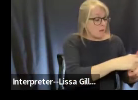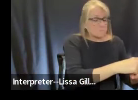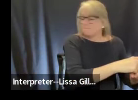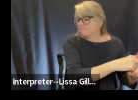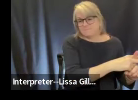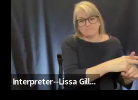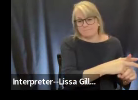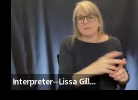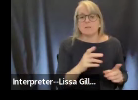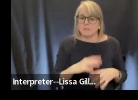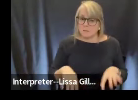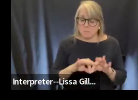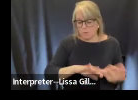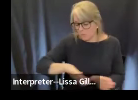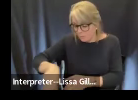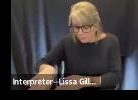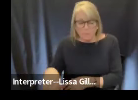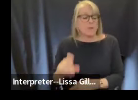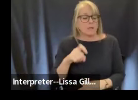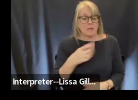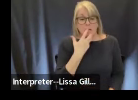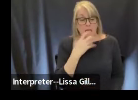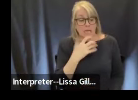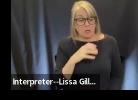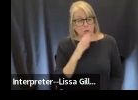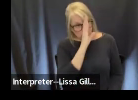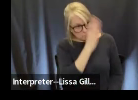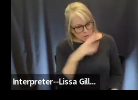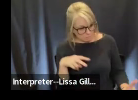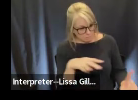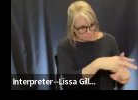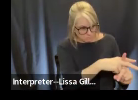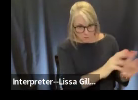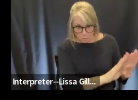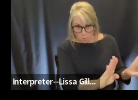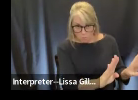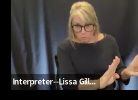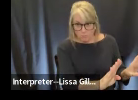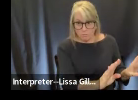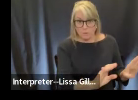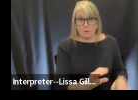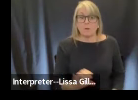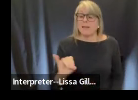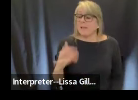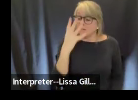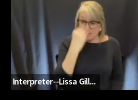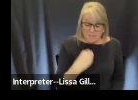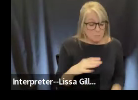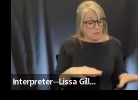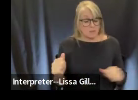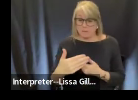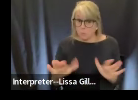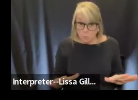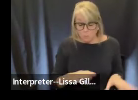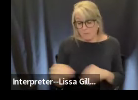hazard. Certainly with the space heaters, you want to make sure that they're always attended to. So if you are going to sleep, leaving the room, leaving the